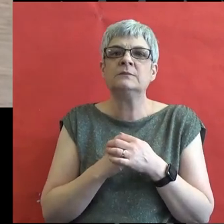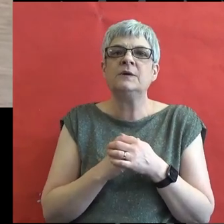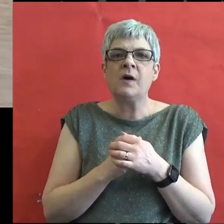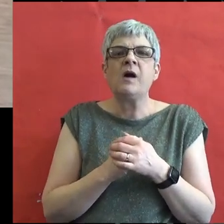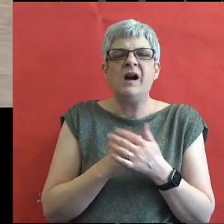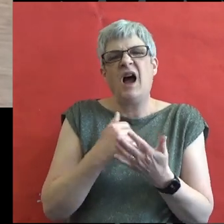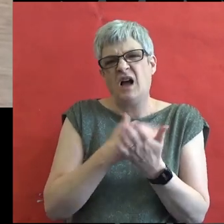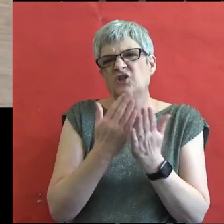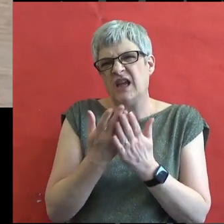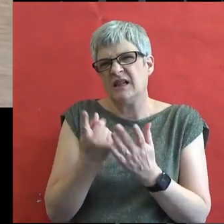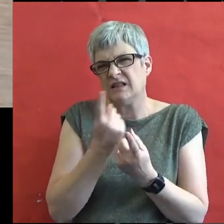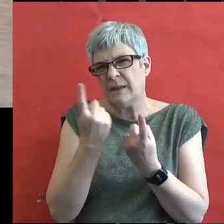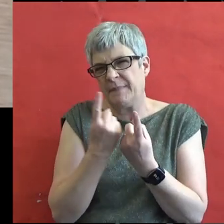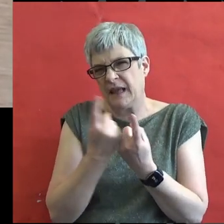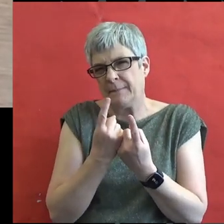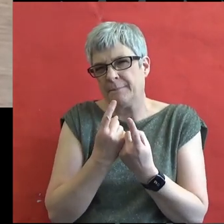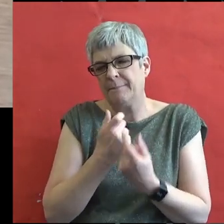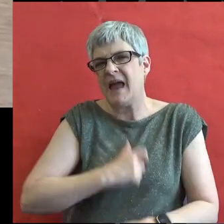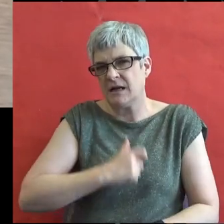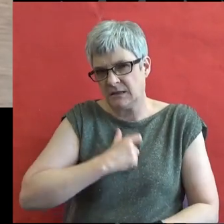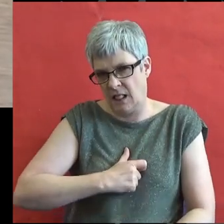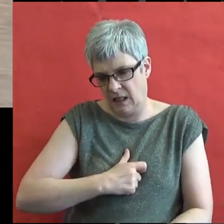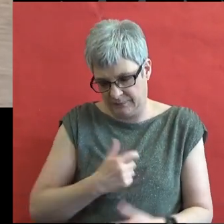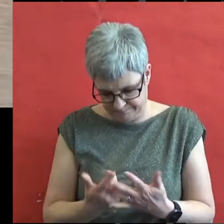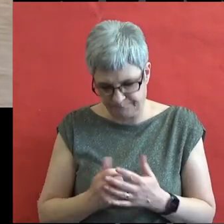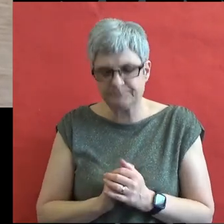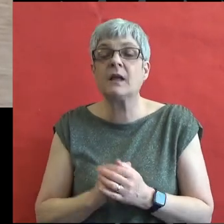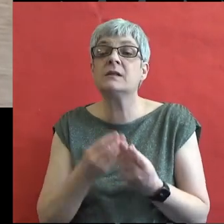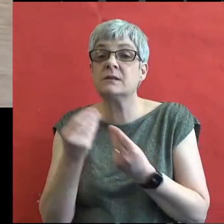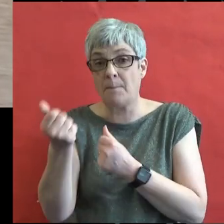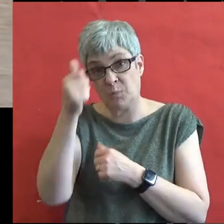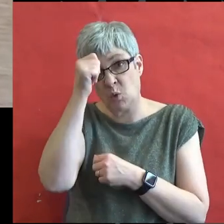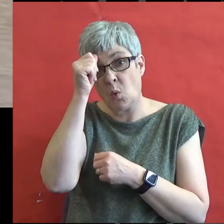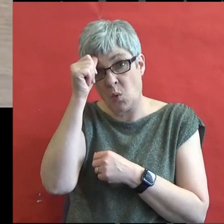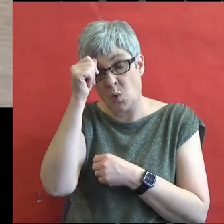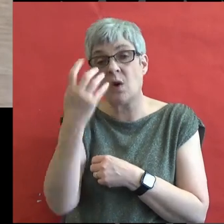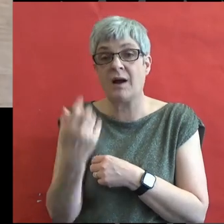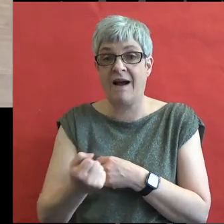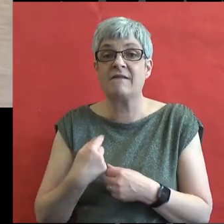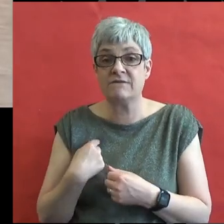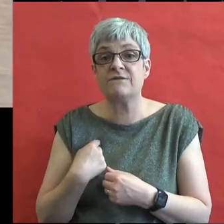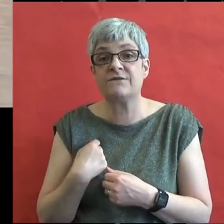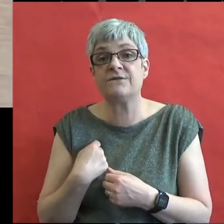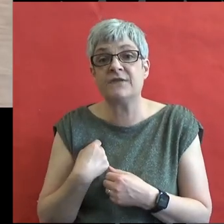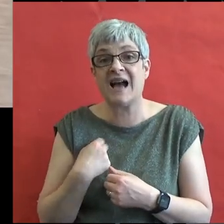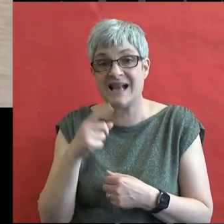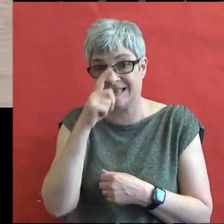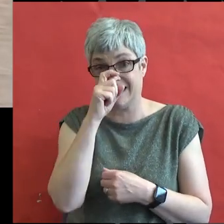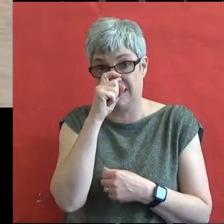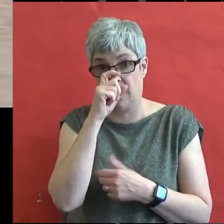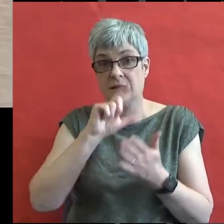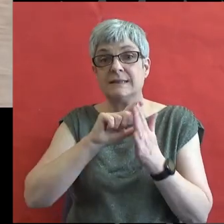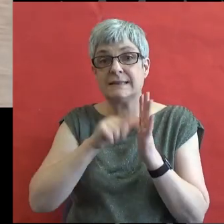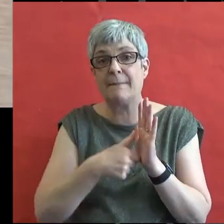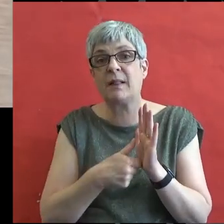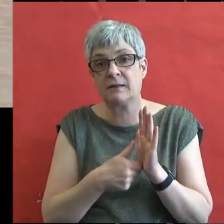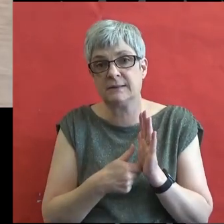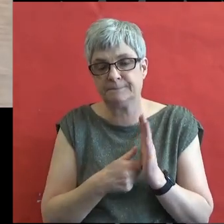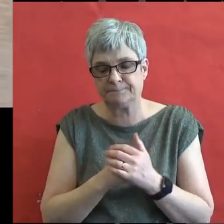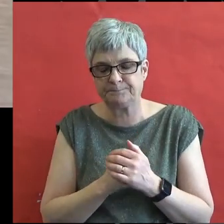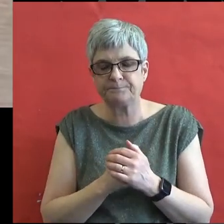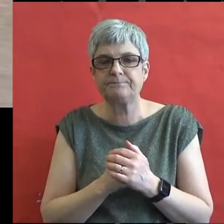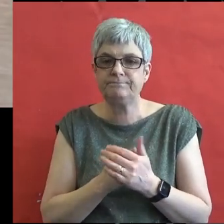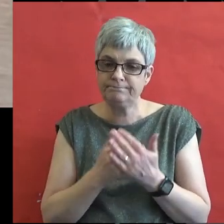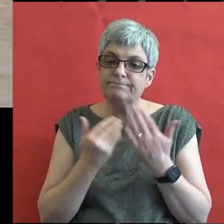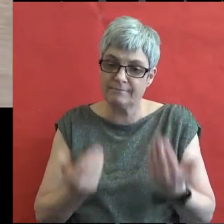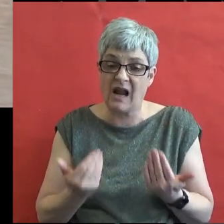Let me share something personal with you. Some of you will know that I have a sister who's disabled. And